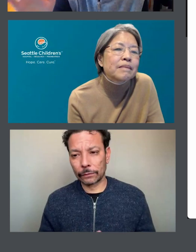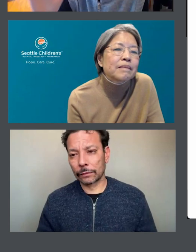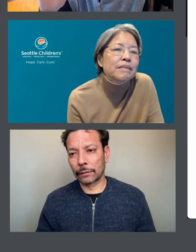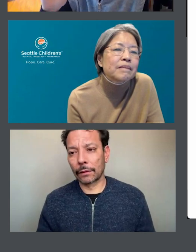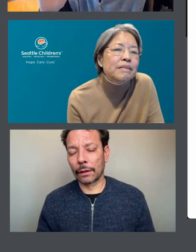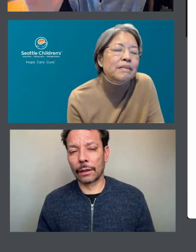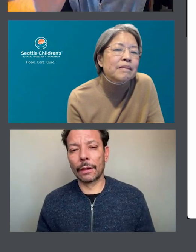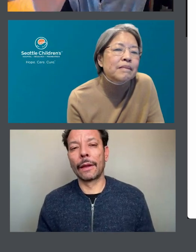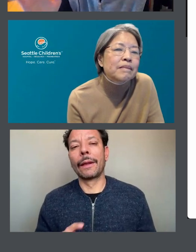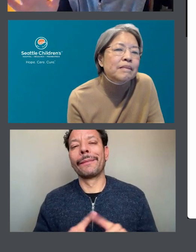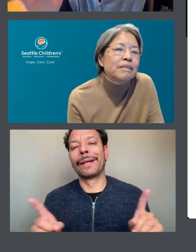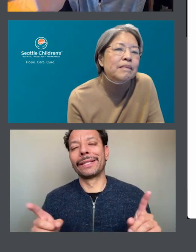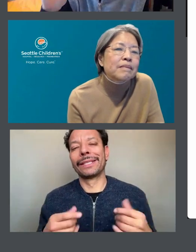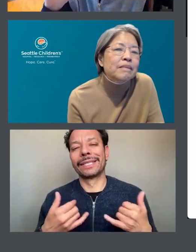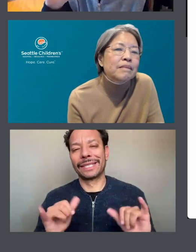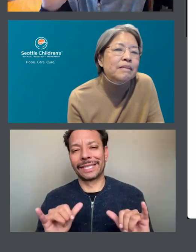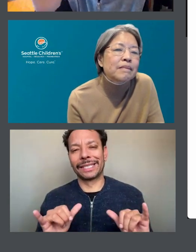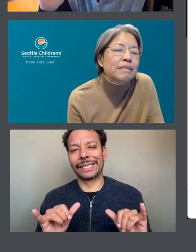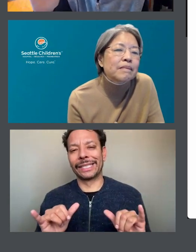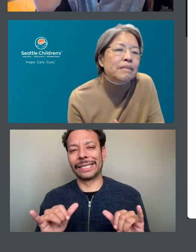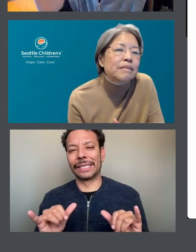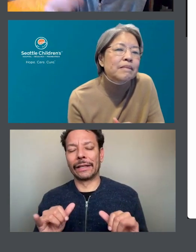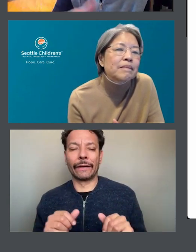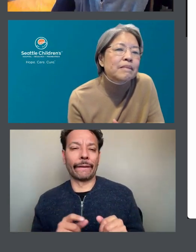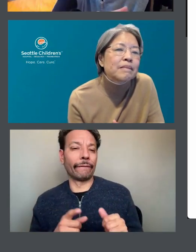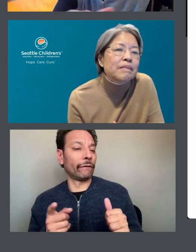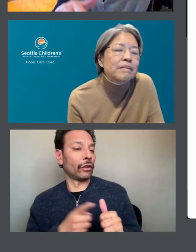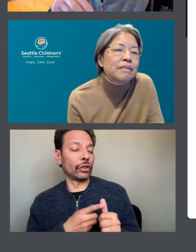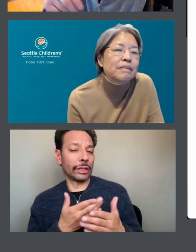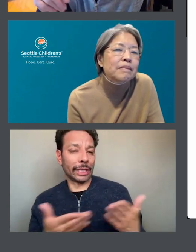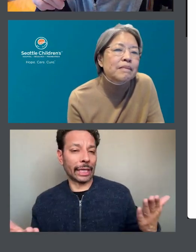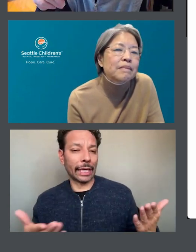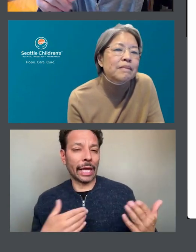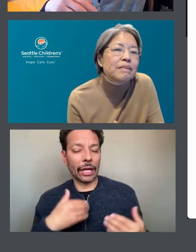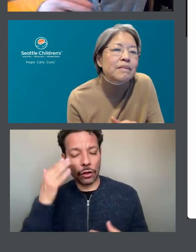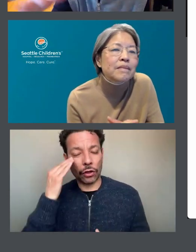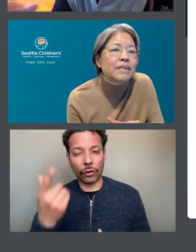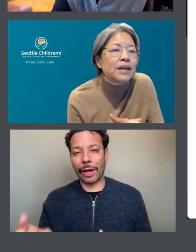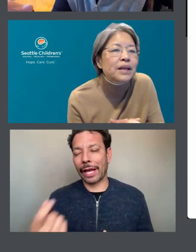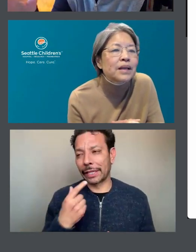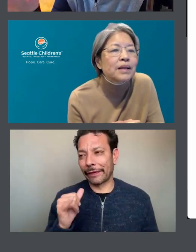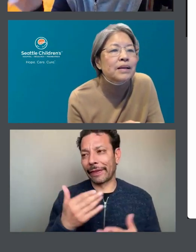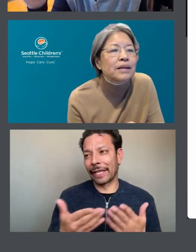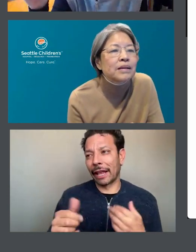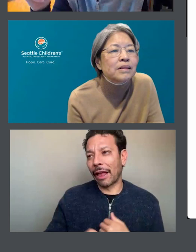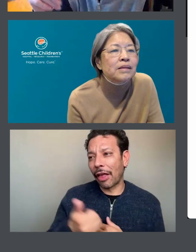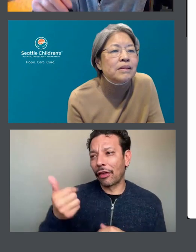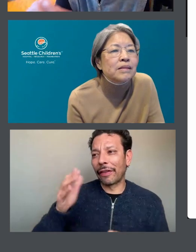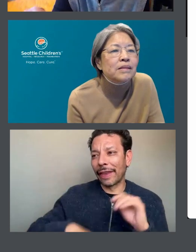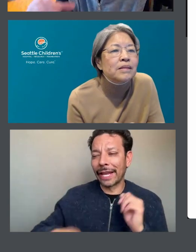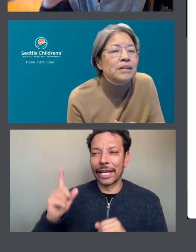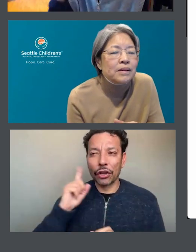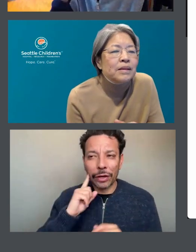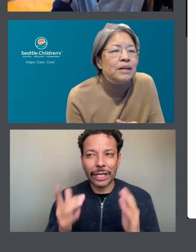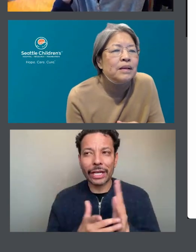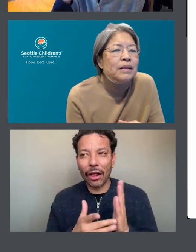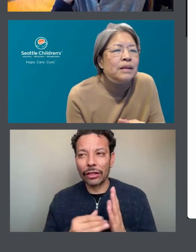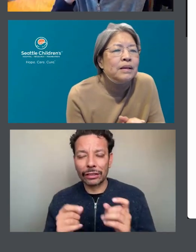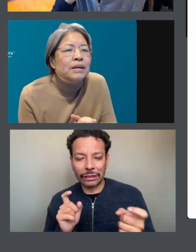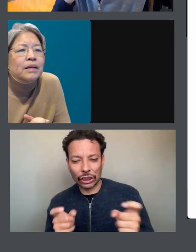But it still remains the first thing. And I know you're asking for things other than the hearing technology and